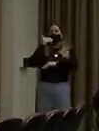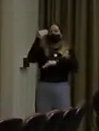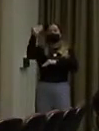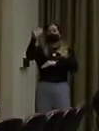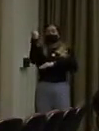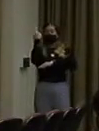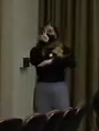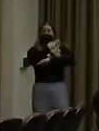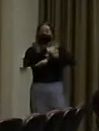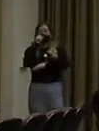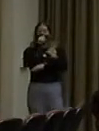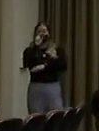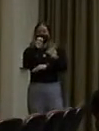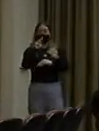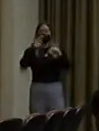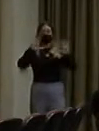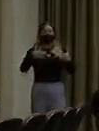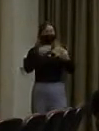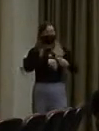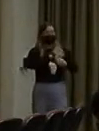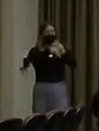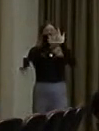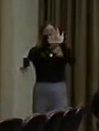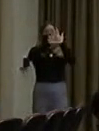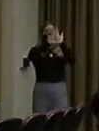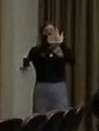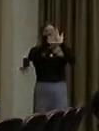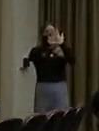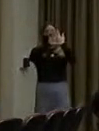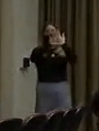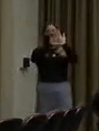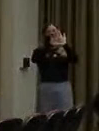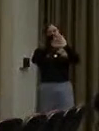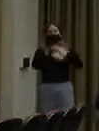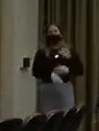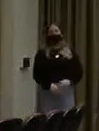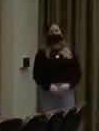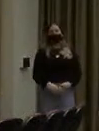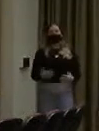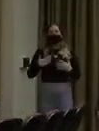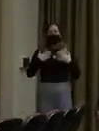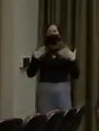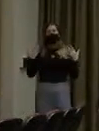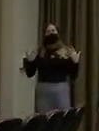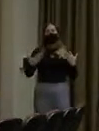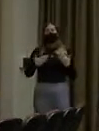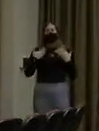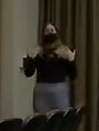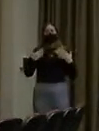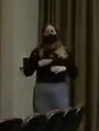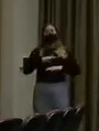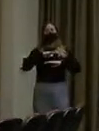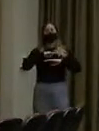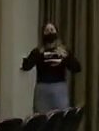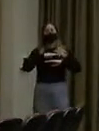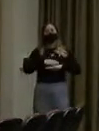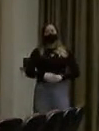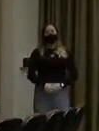class. That's empathy, but that's also joy at school, I call